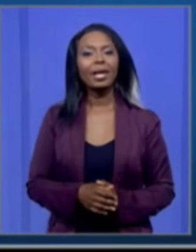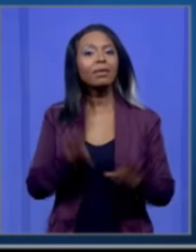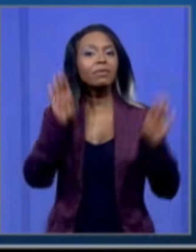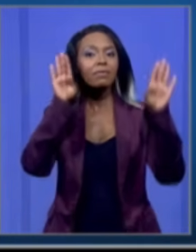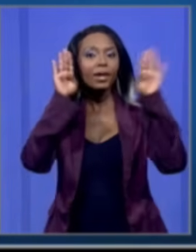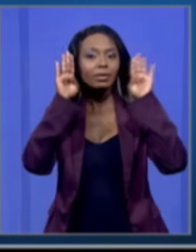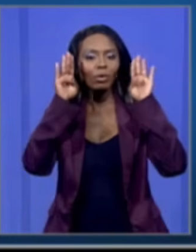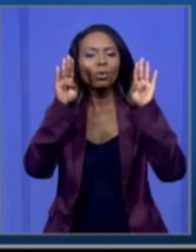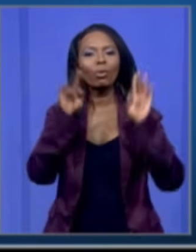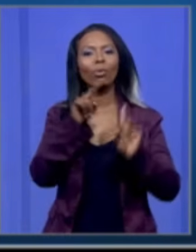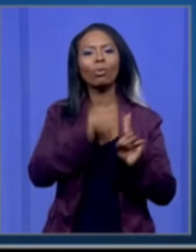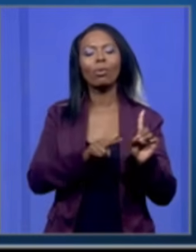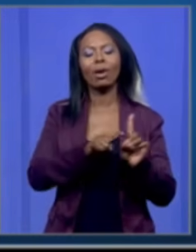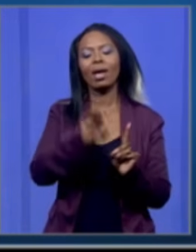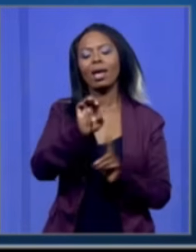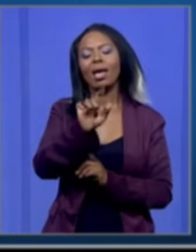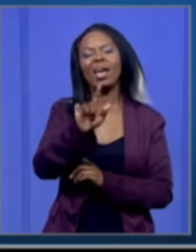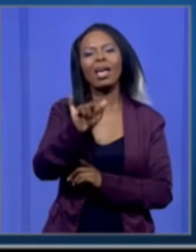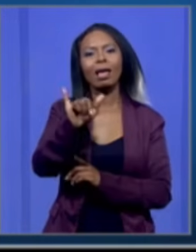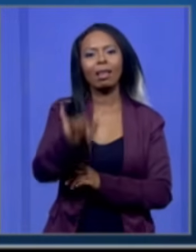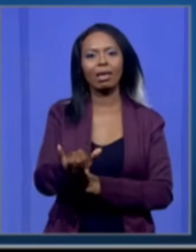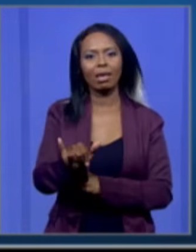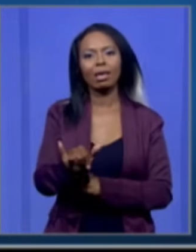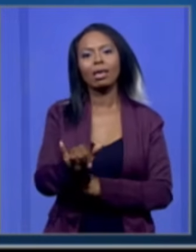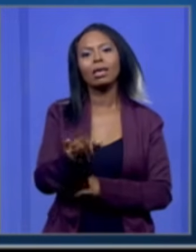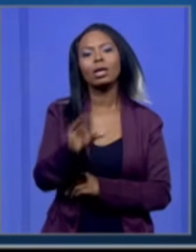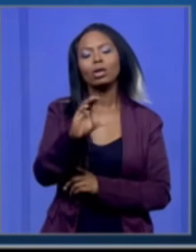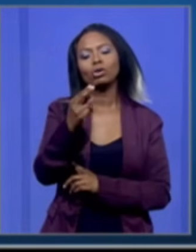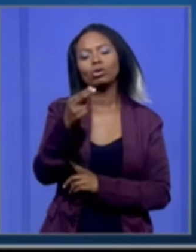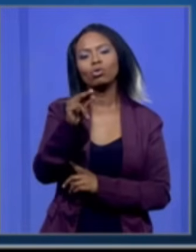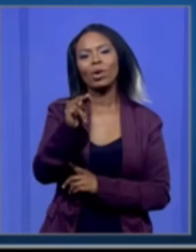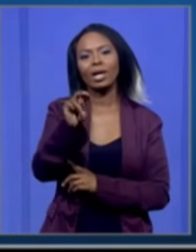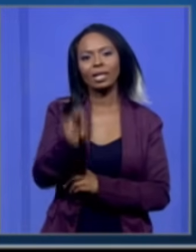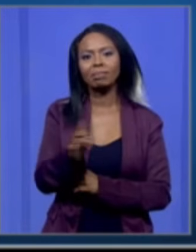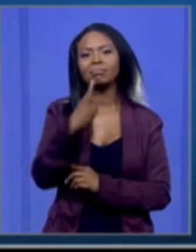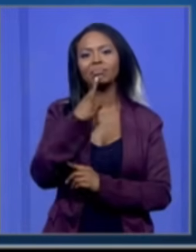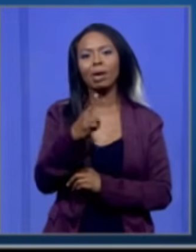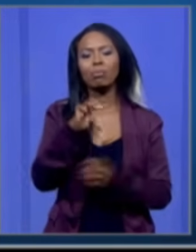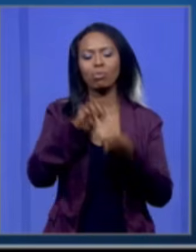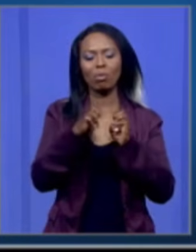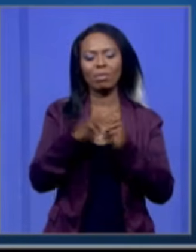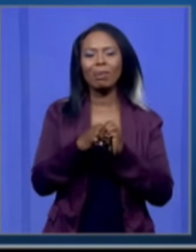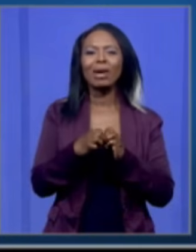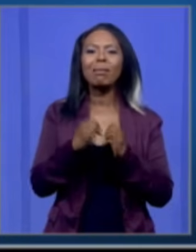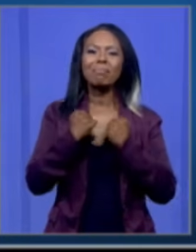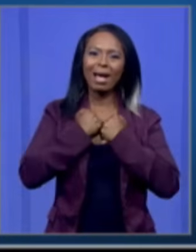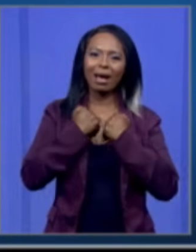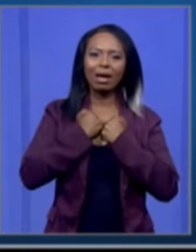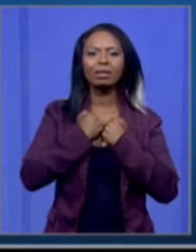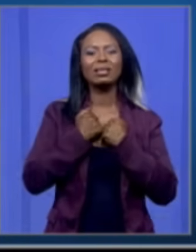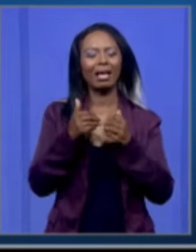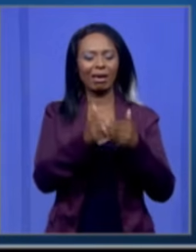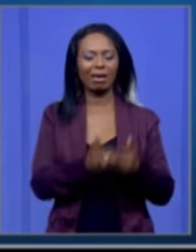Letlakaleng la Facebook Eli Tshweni o re tlhohlo ke batswadi ga ba ele shedi polokego ya dikoloi tša go